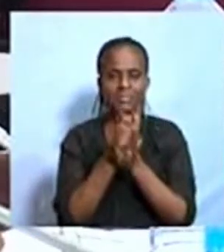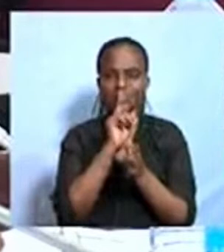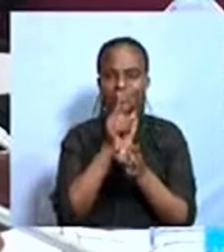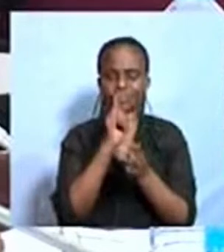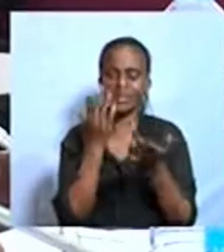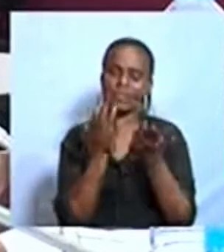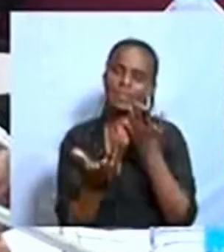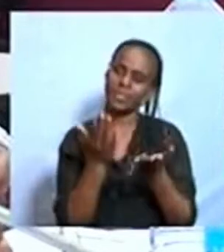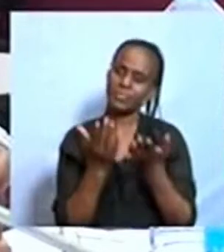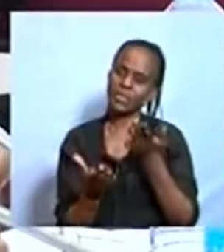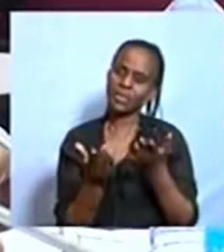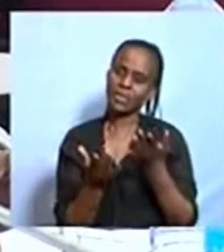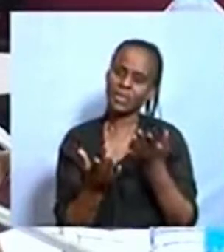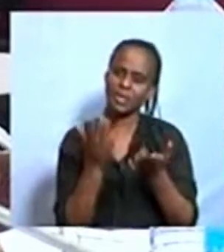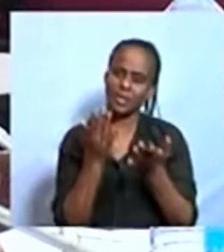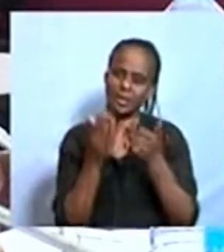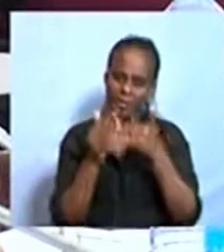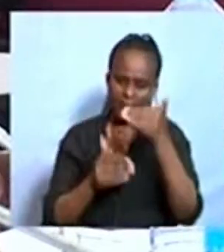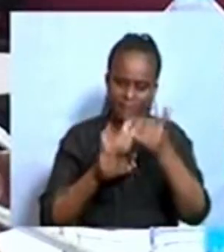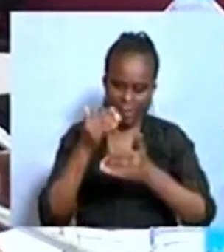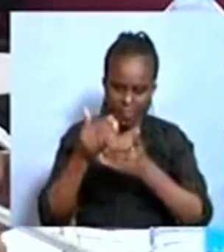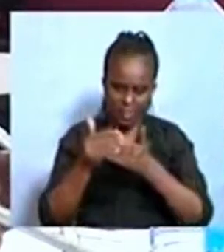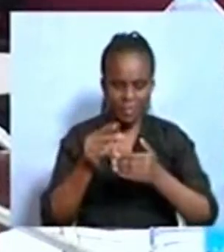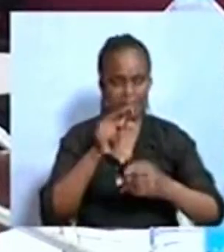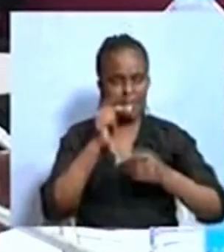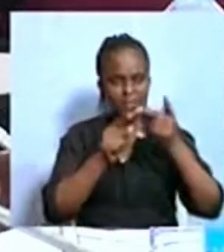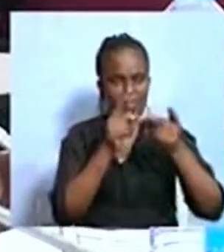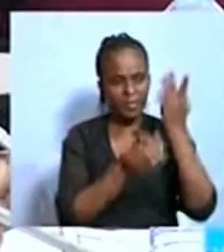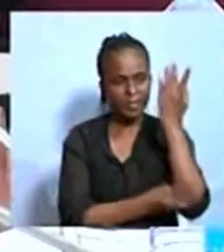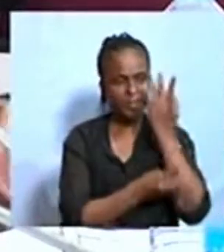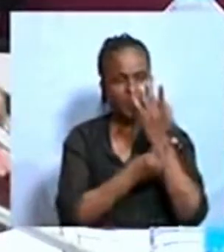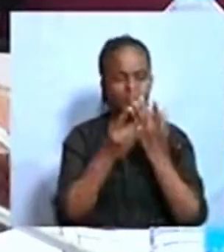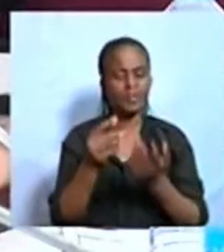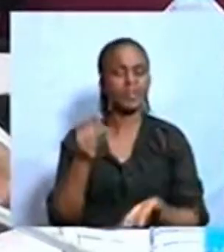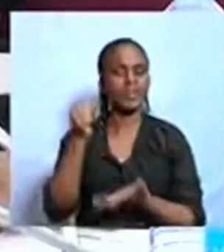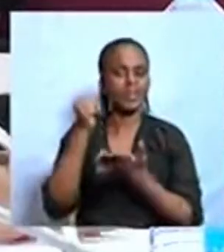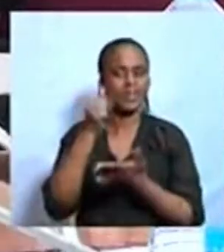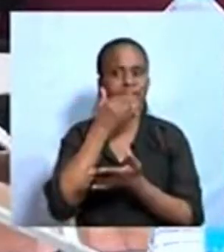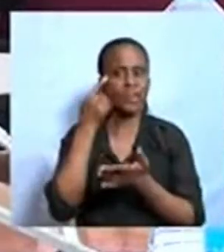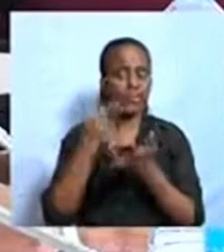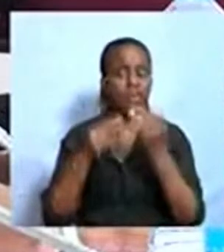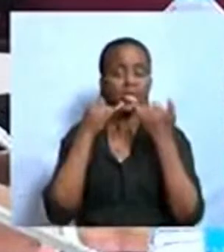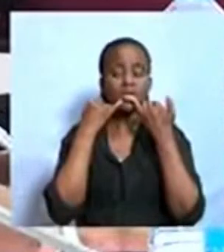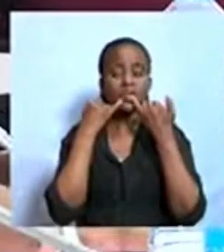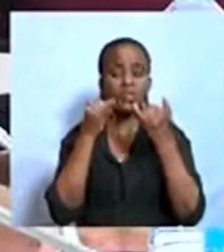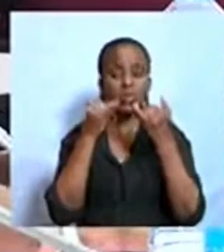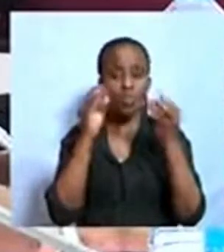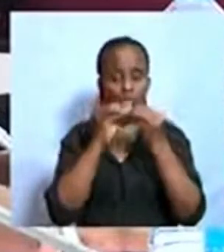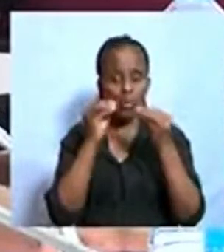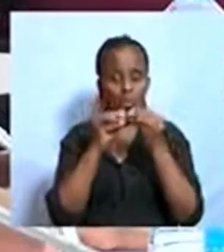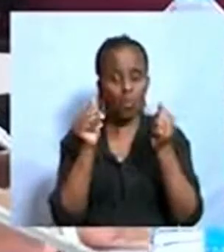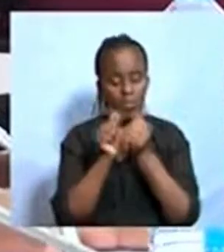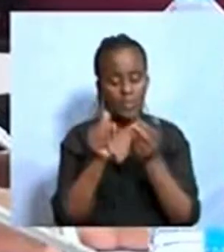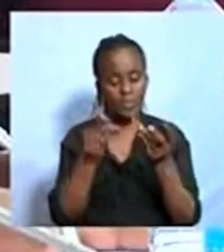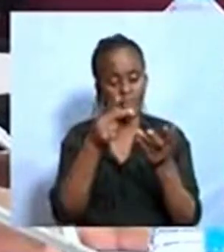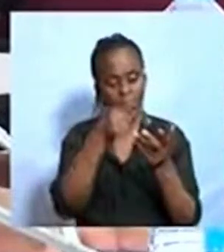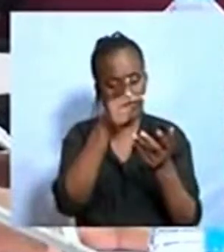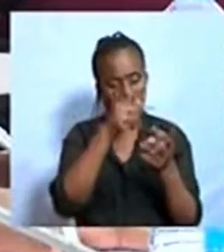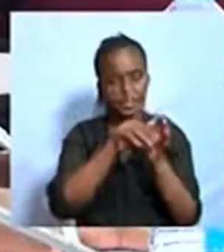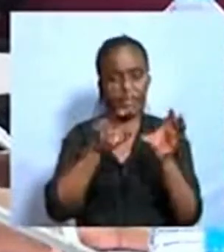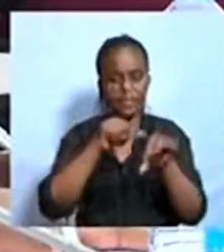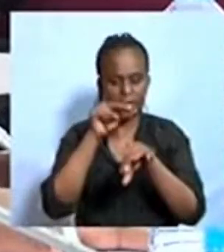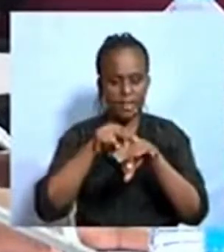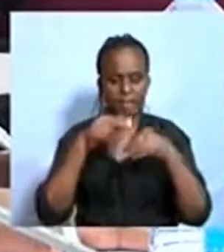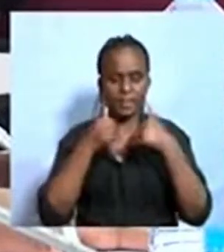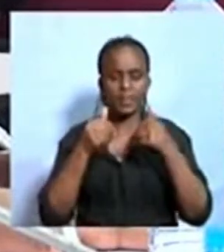perhaps the next process of developing a budget should also be informed by the set of priorities in the National Health